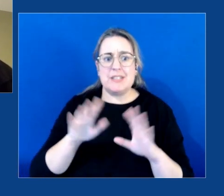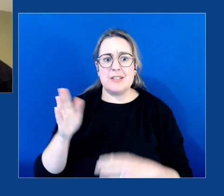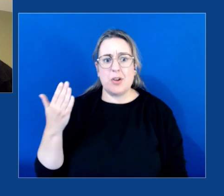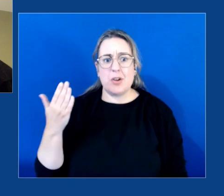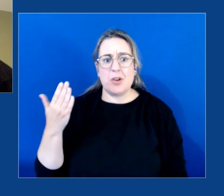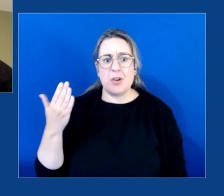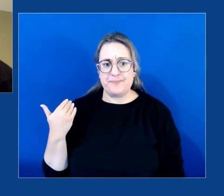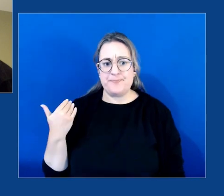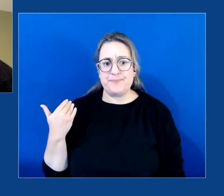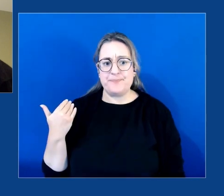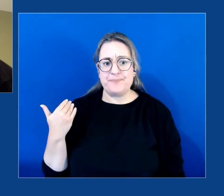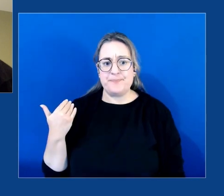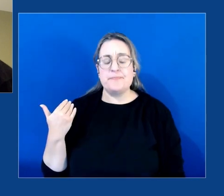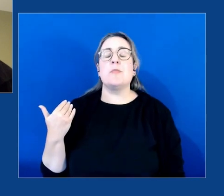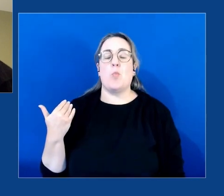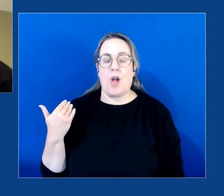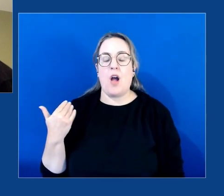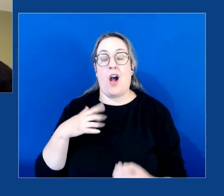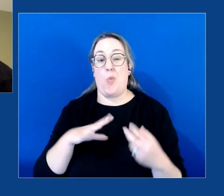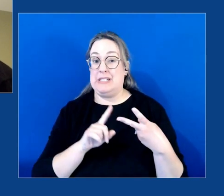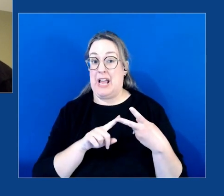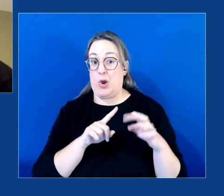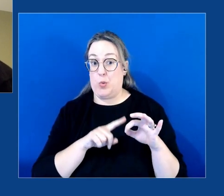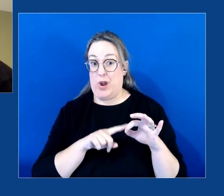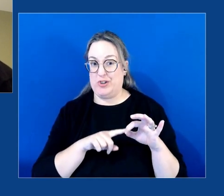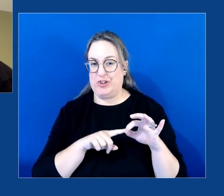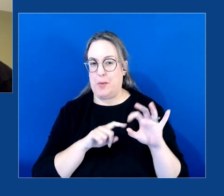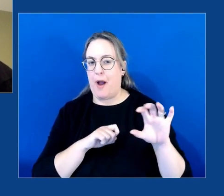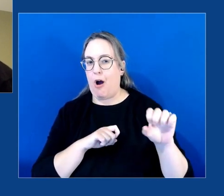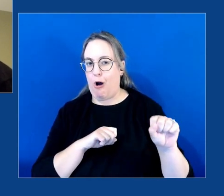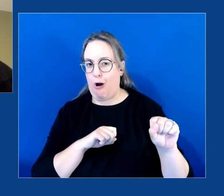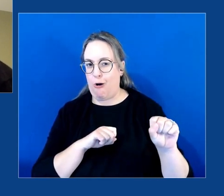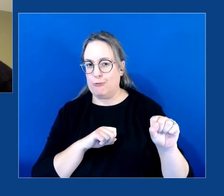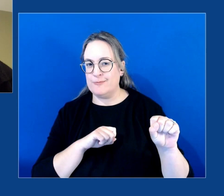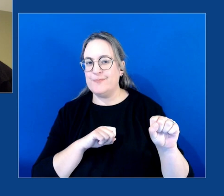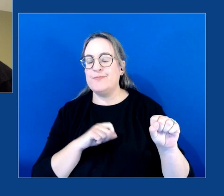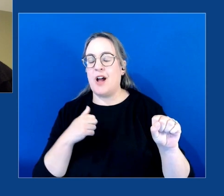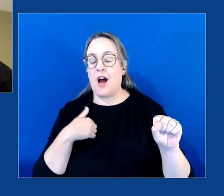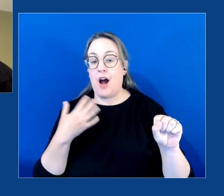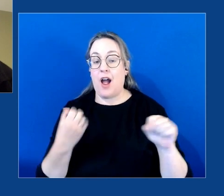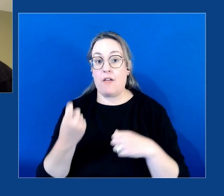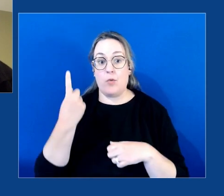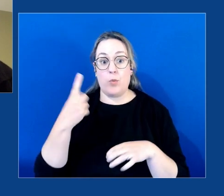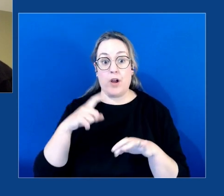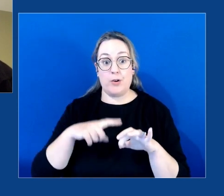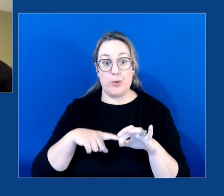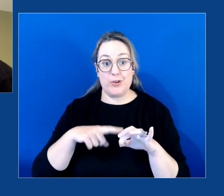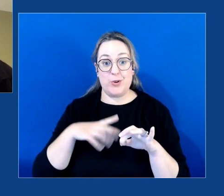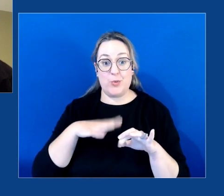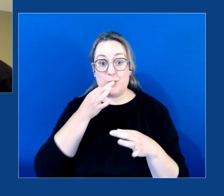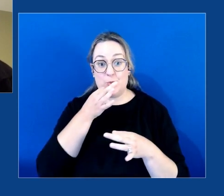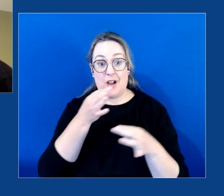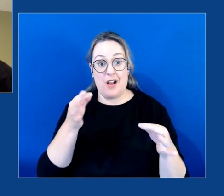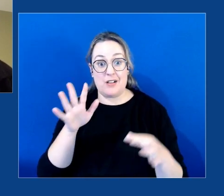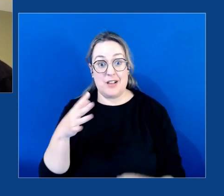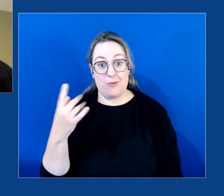why don't we just see how much time we have at the end? But the one question I will throw out to everybody